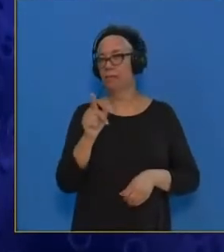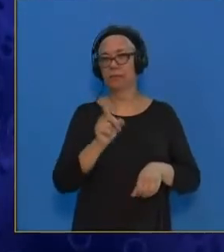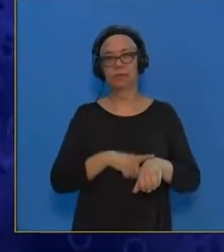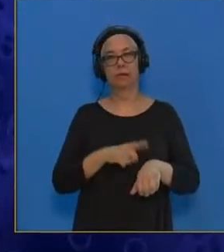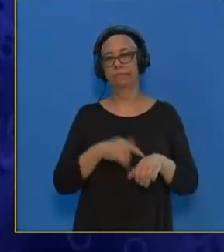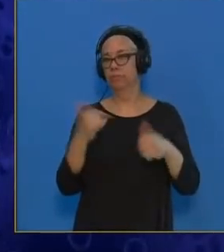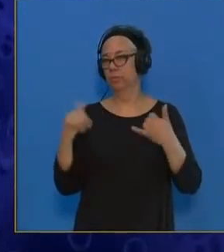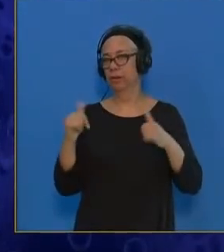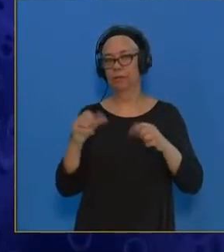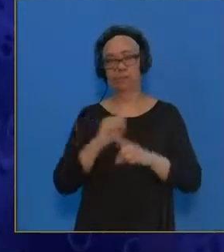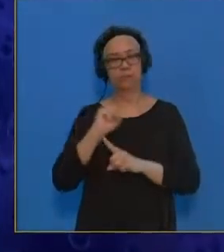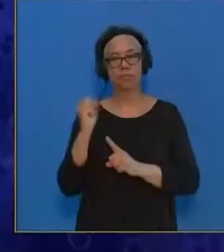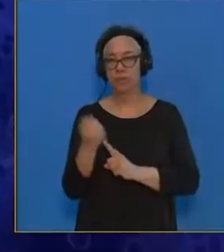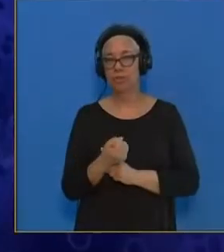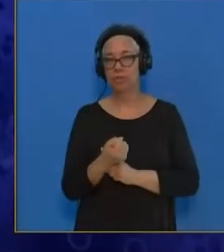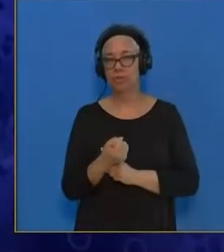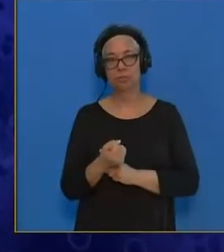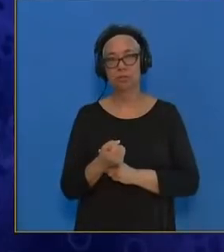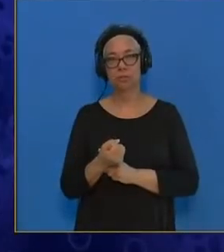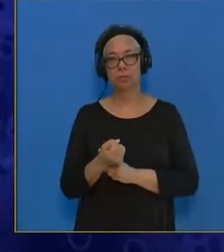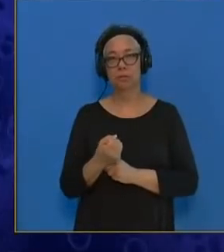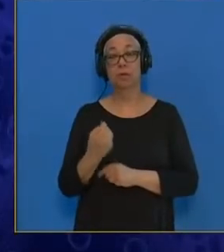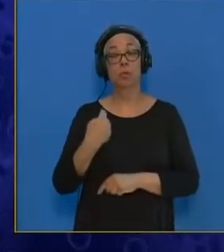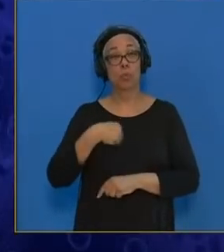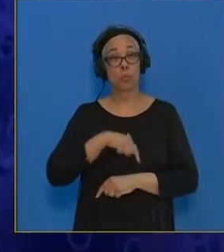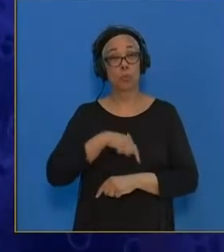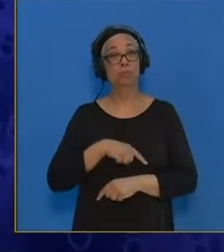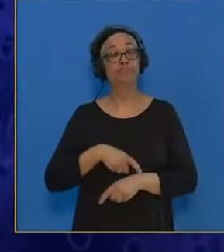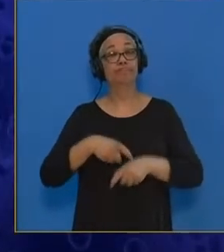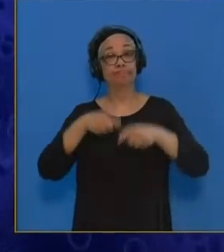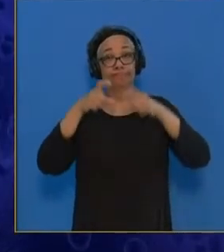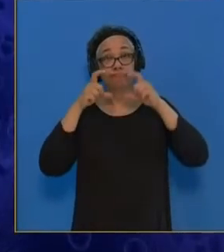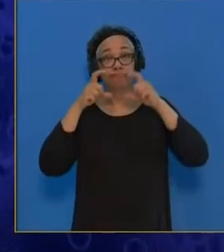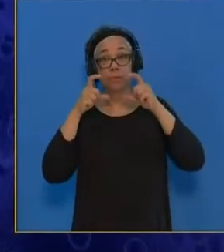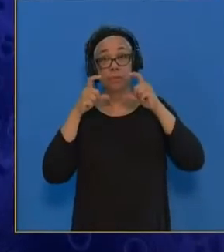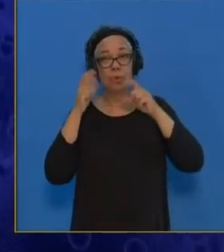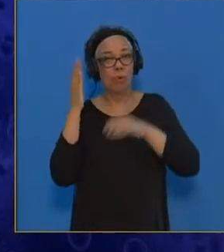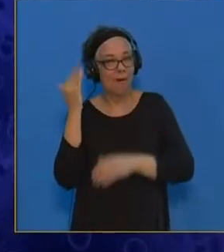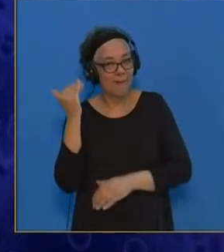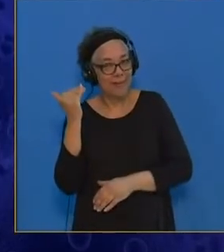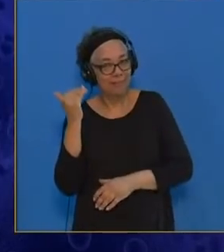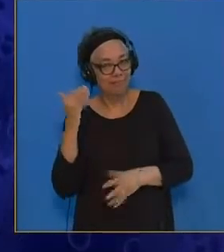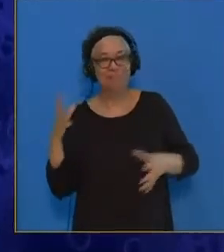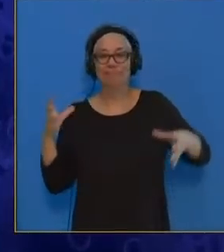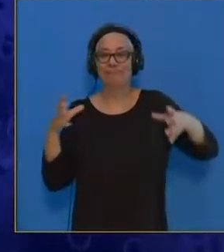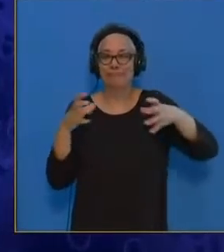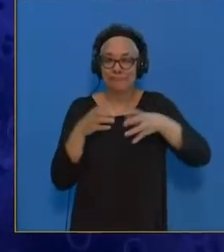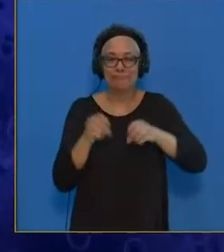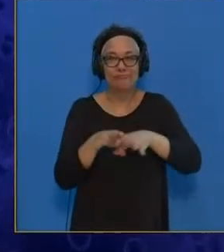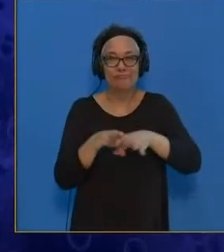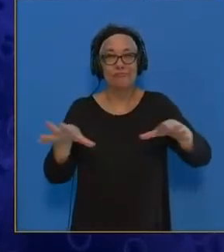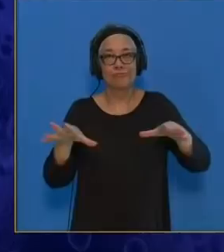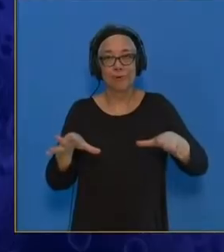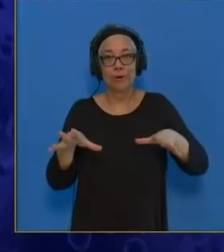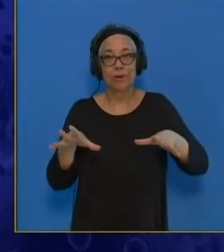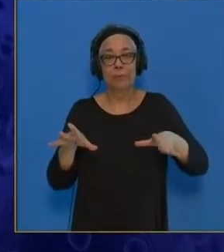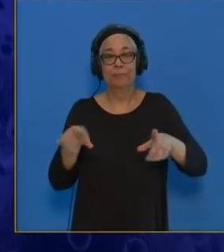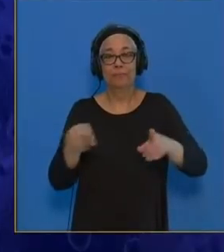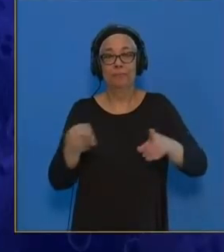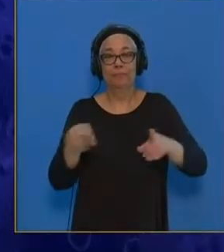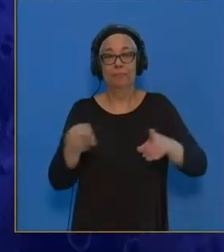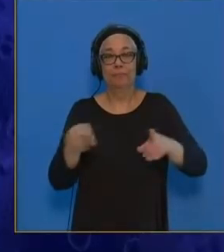with this situation. We wear masks to contain the spread of this virus through droplets when we